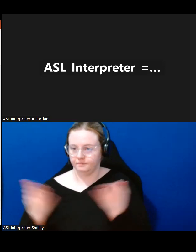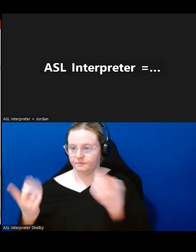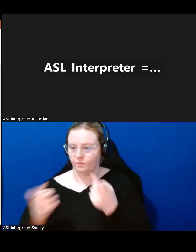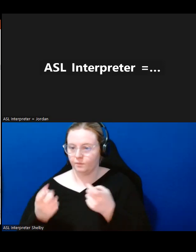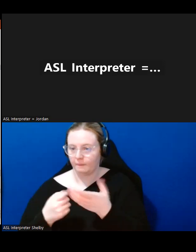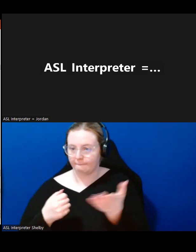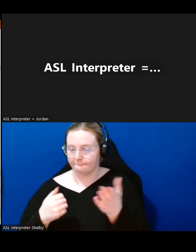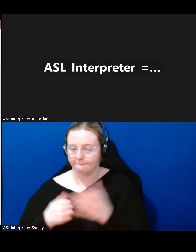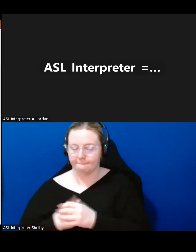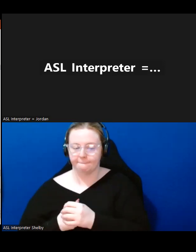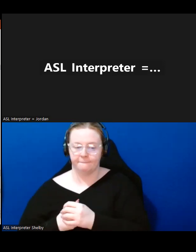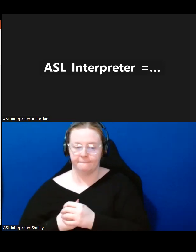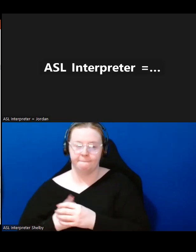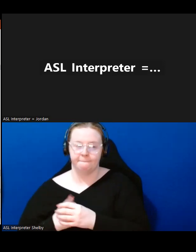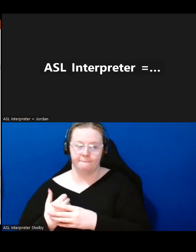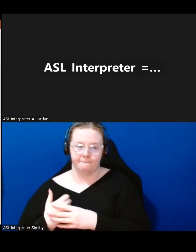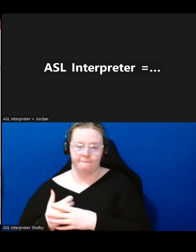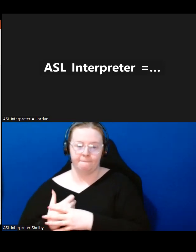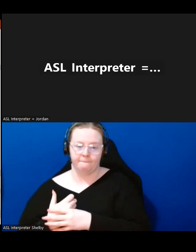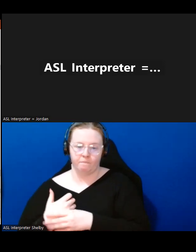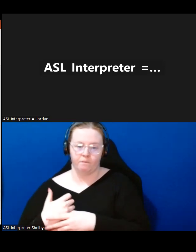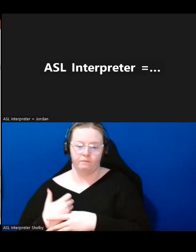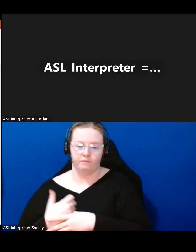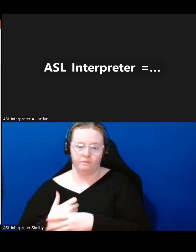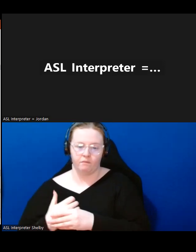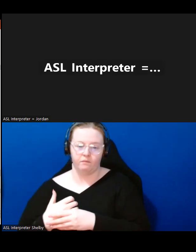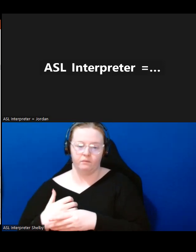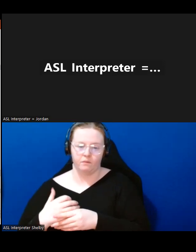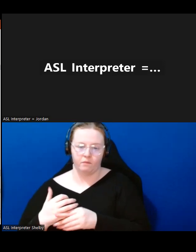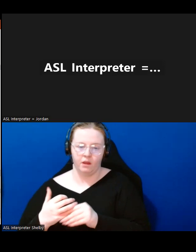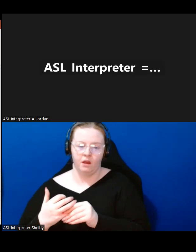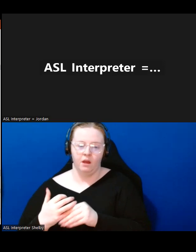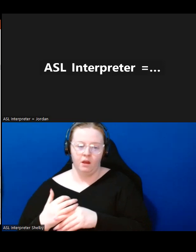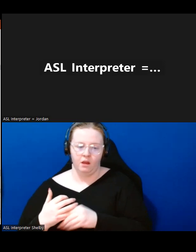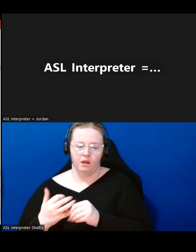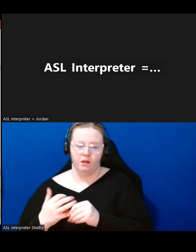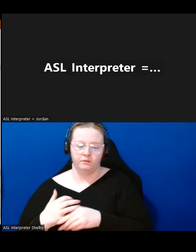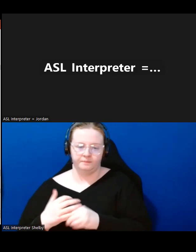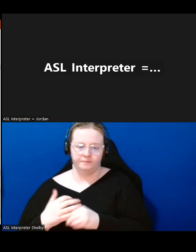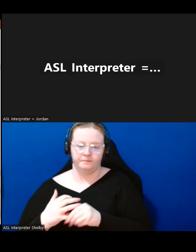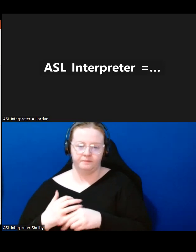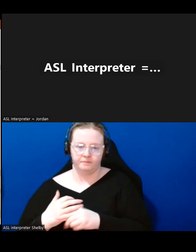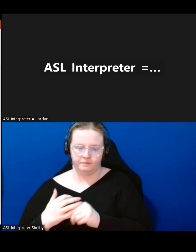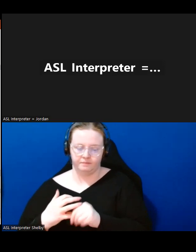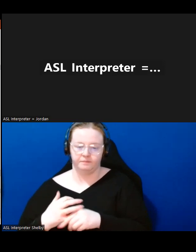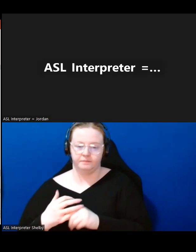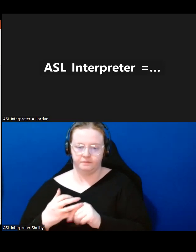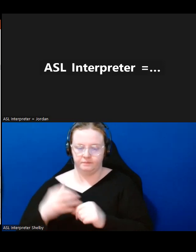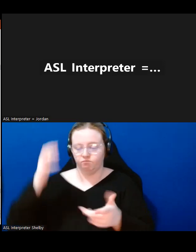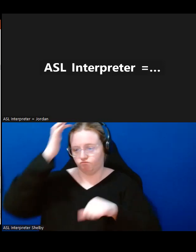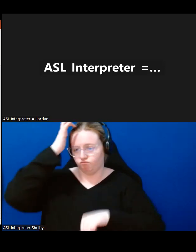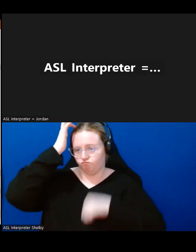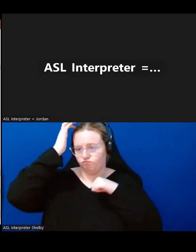questions. We're very proud of this. Back in September, all of us, all